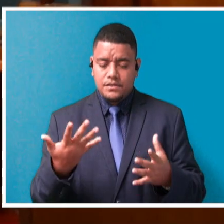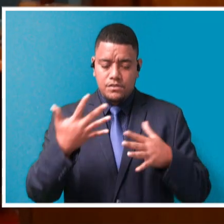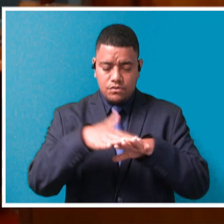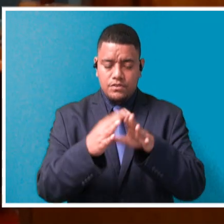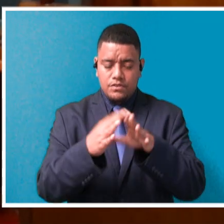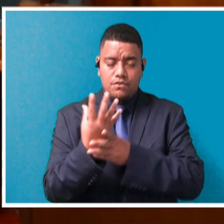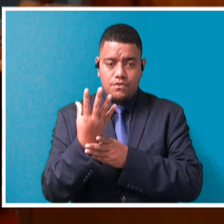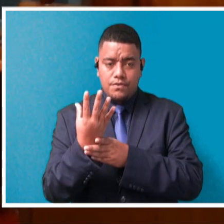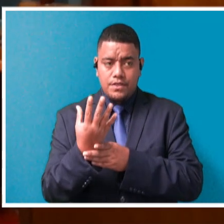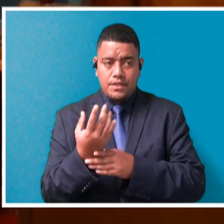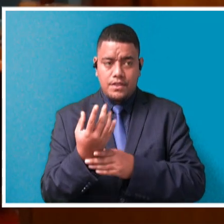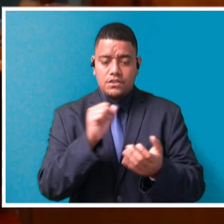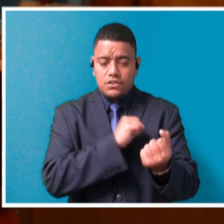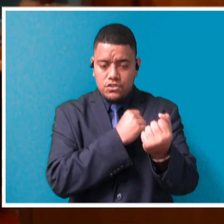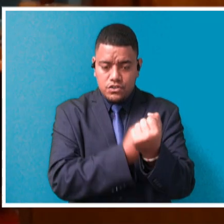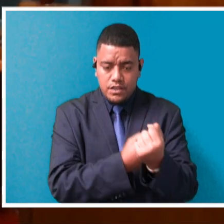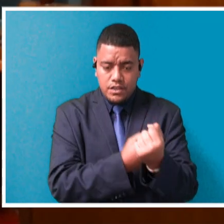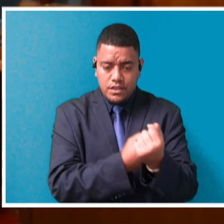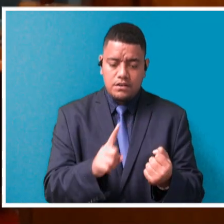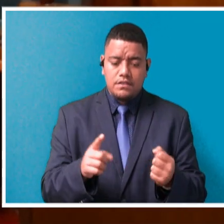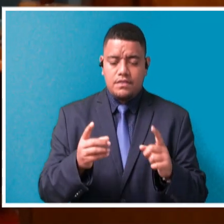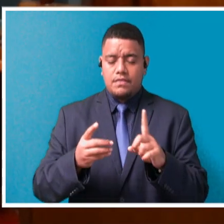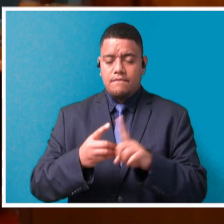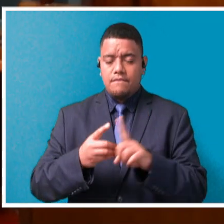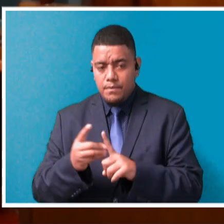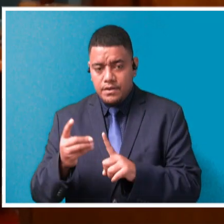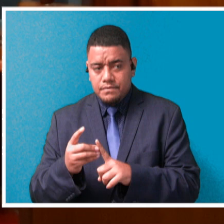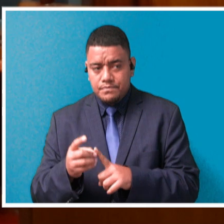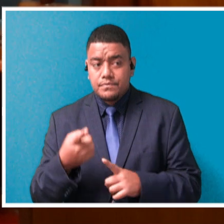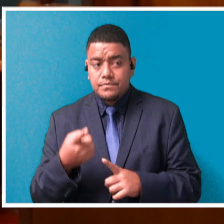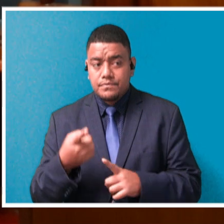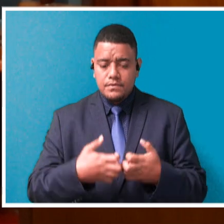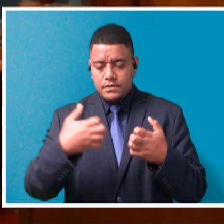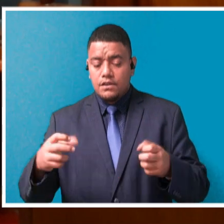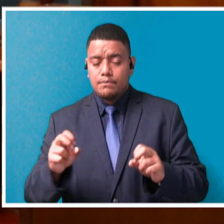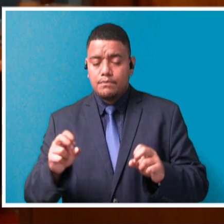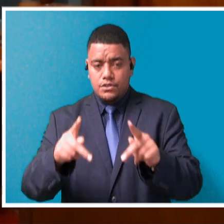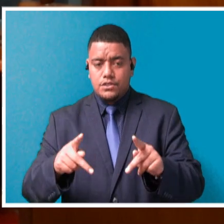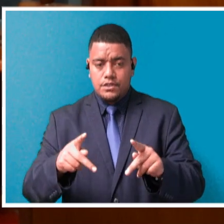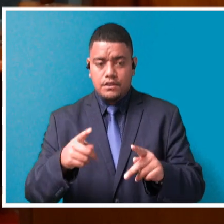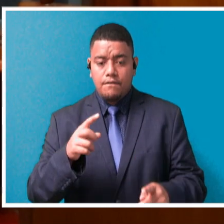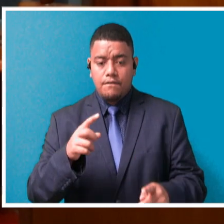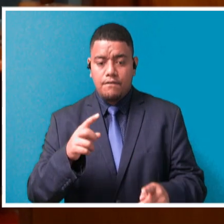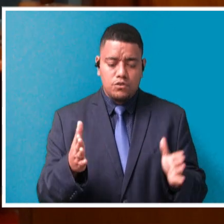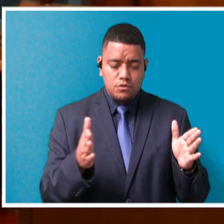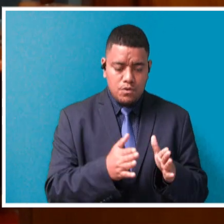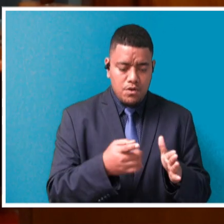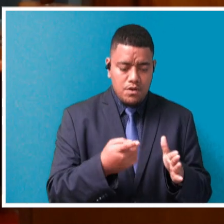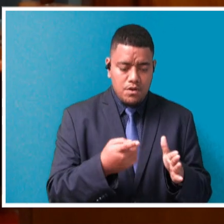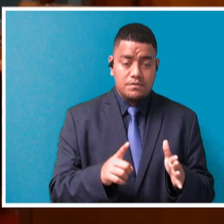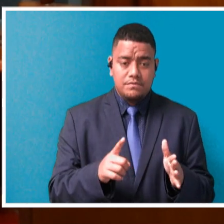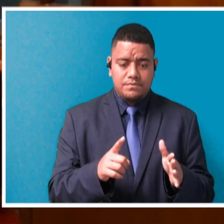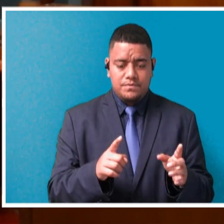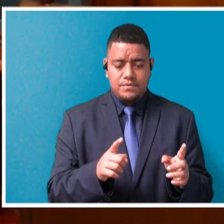growth, strengthening rural development, and expanding opportunities for micro, small,